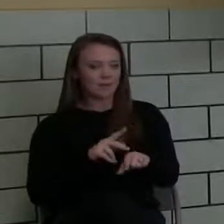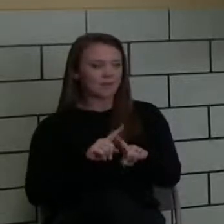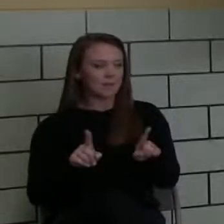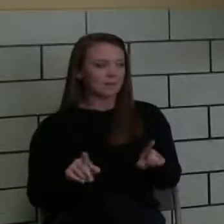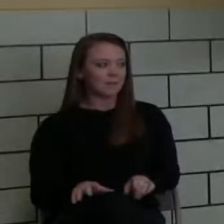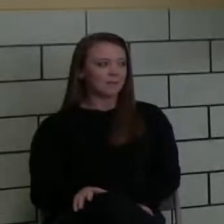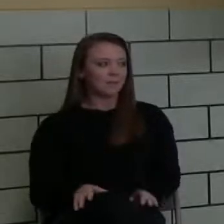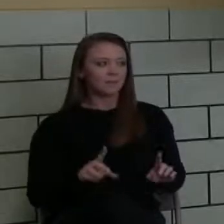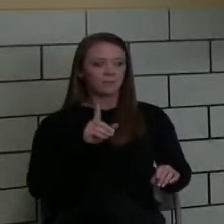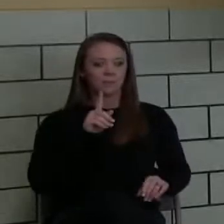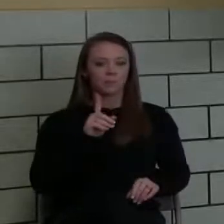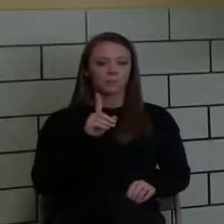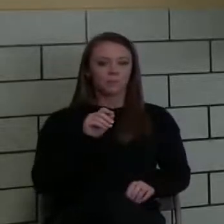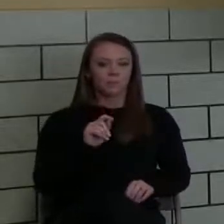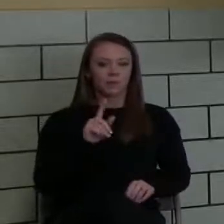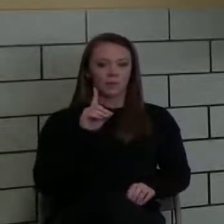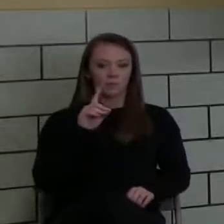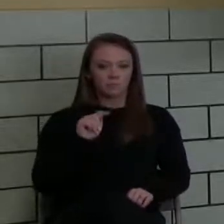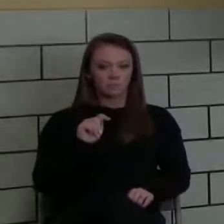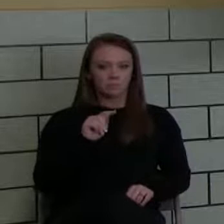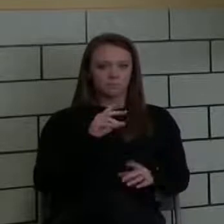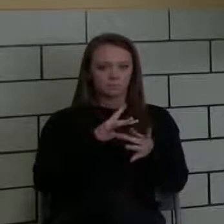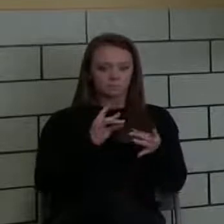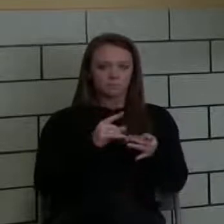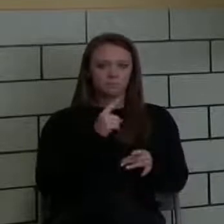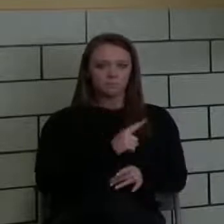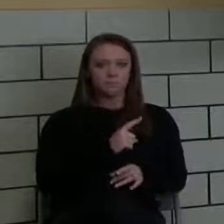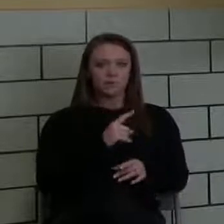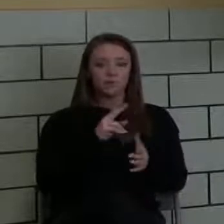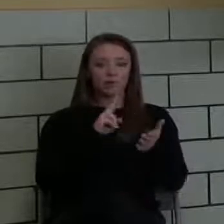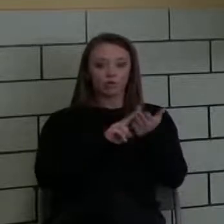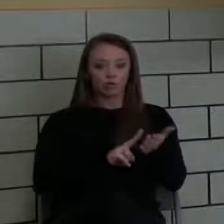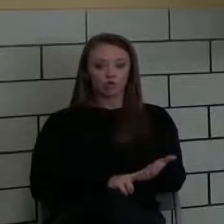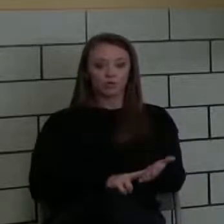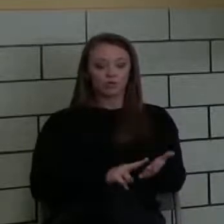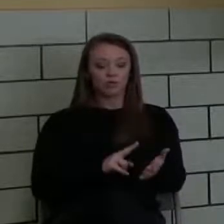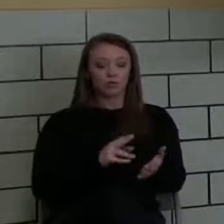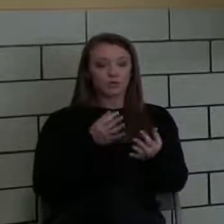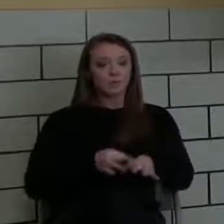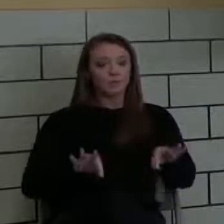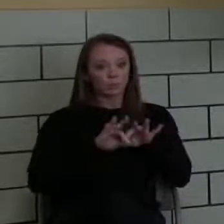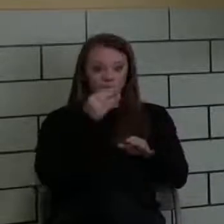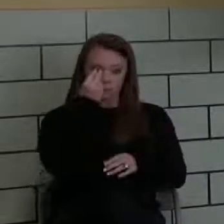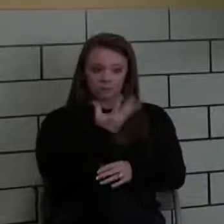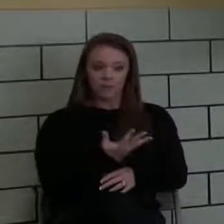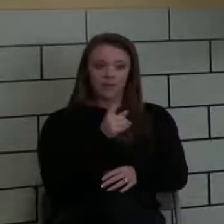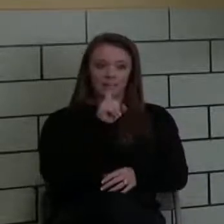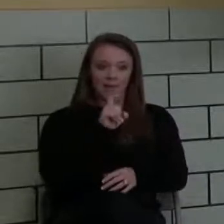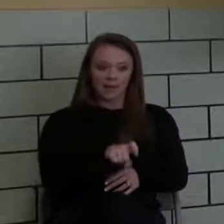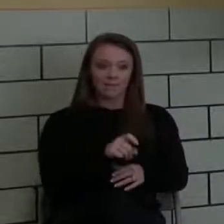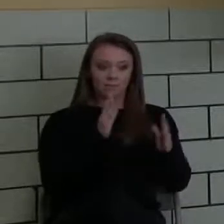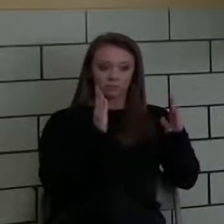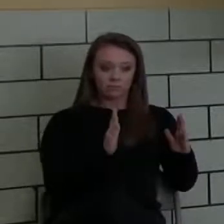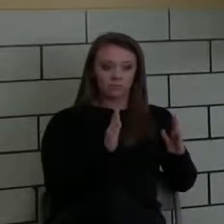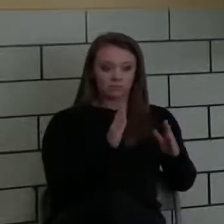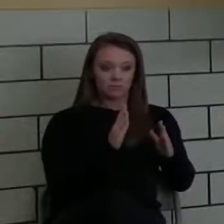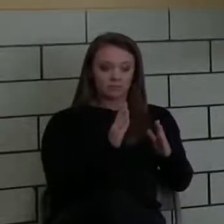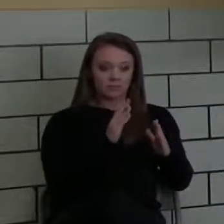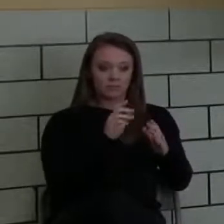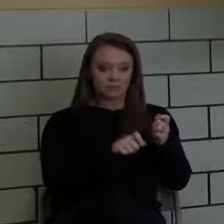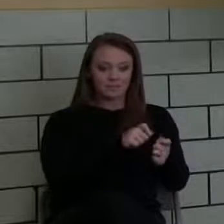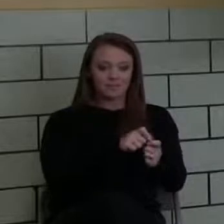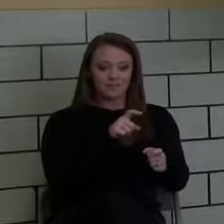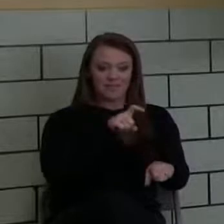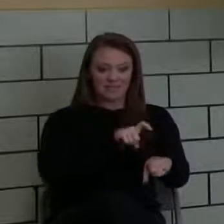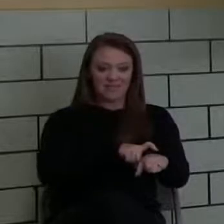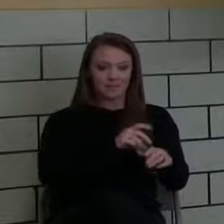it's important to know that the contractor has to hit that window. Like, Yeah. we can't drag it out for Right.